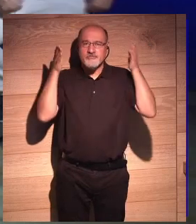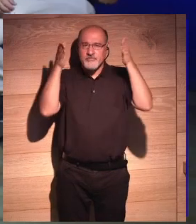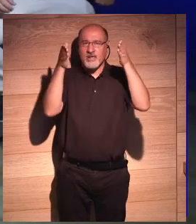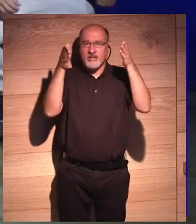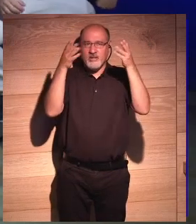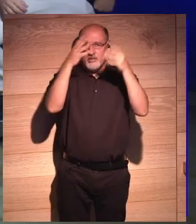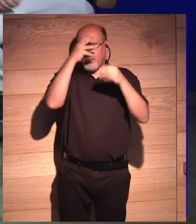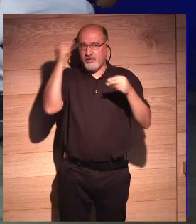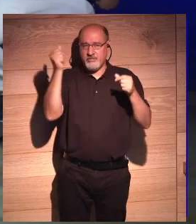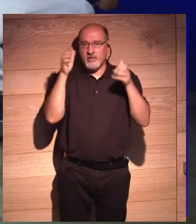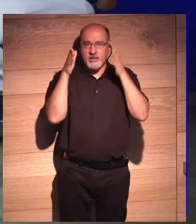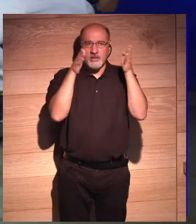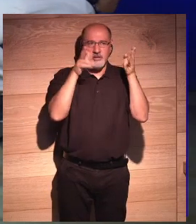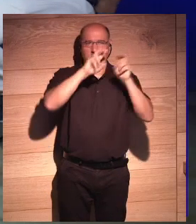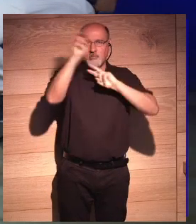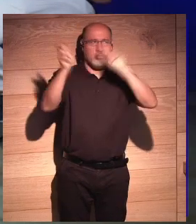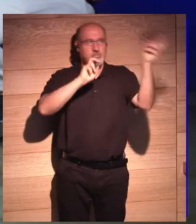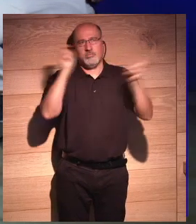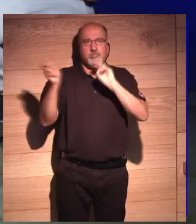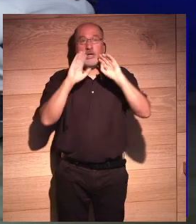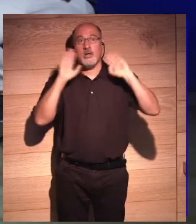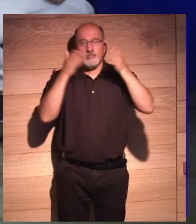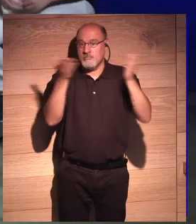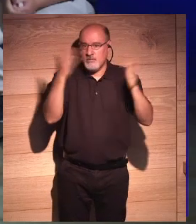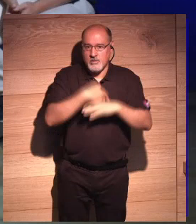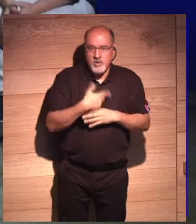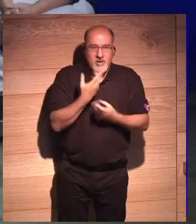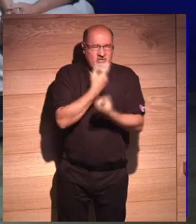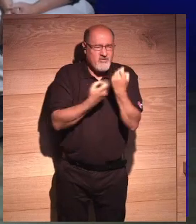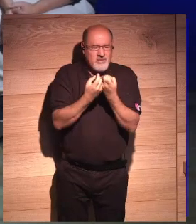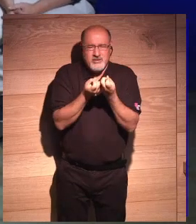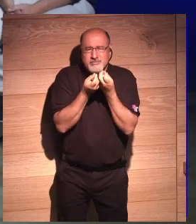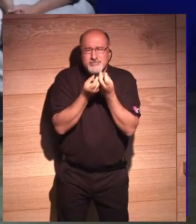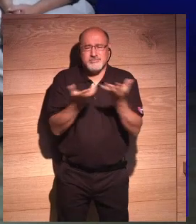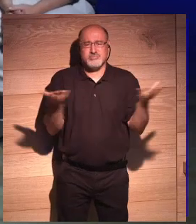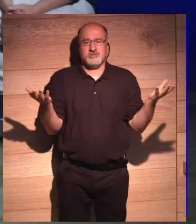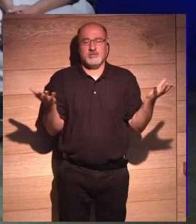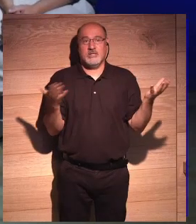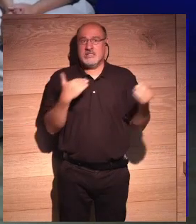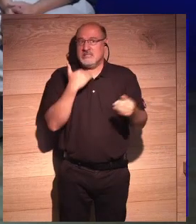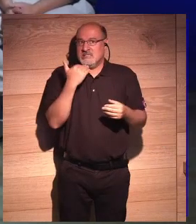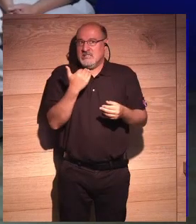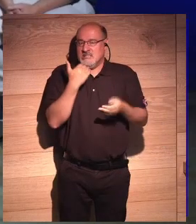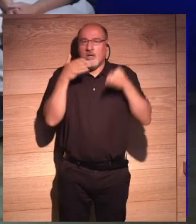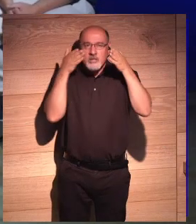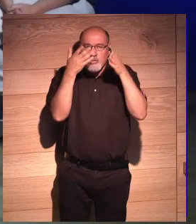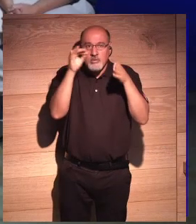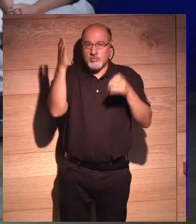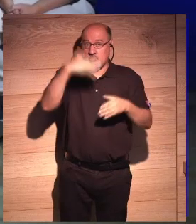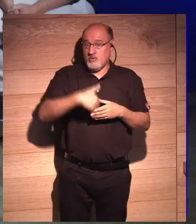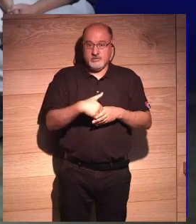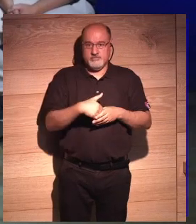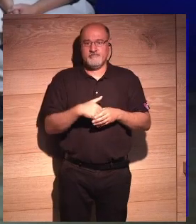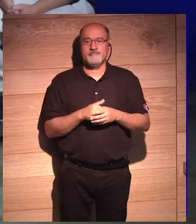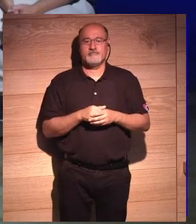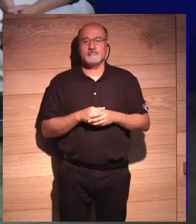the deficit of attention in the society that we live in terms of abundance of information and scarcity of